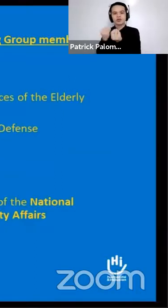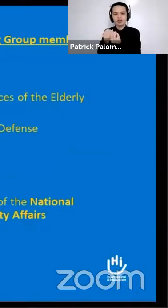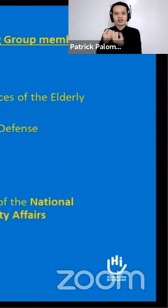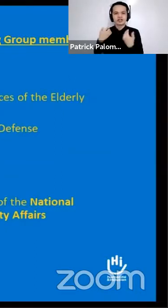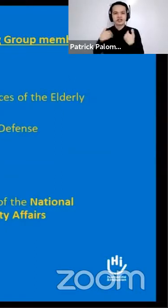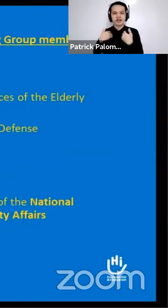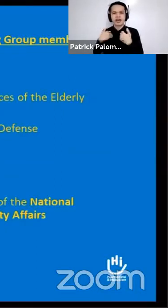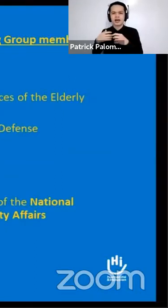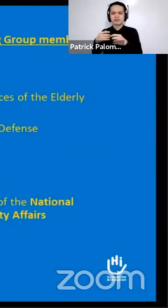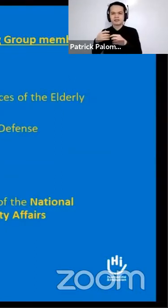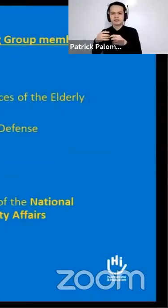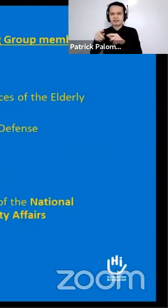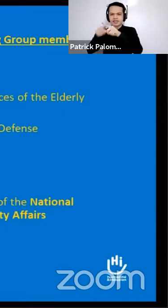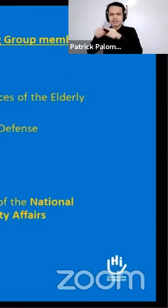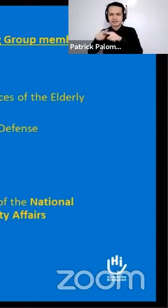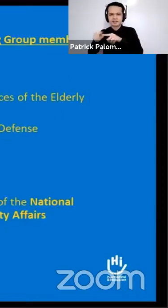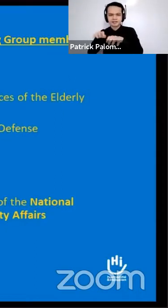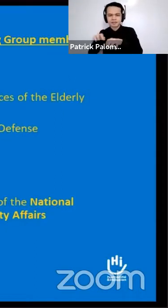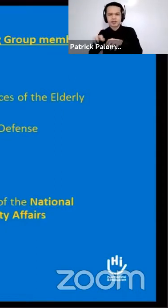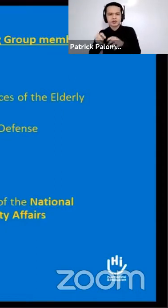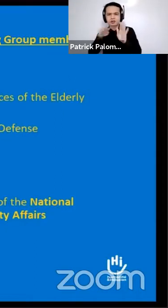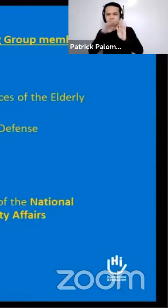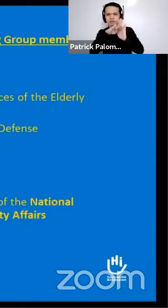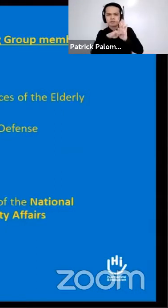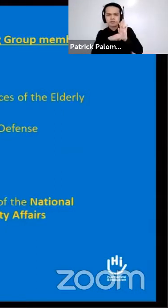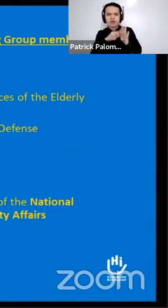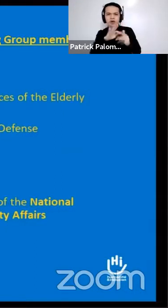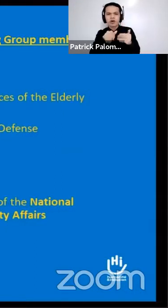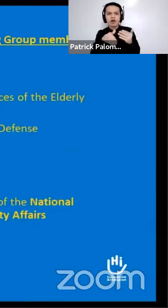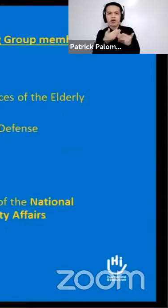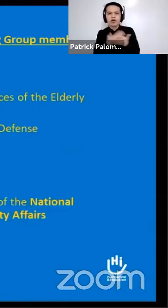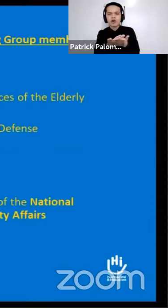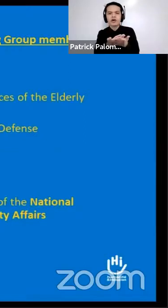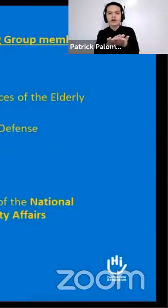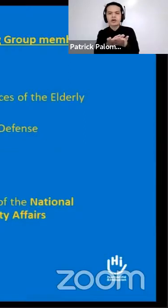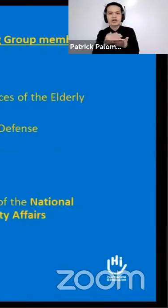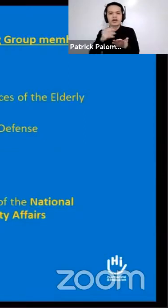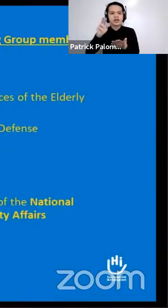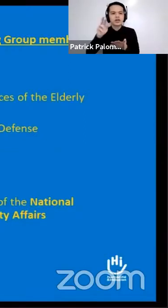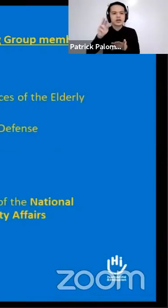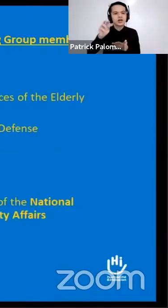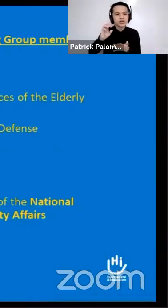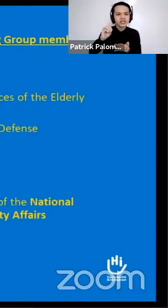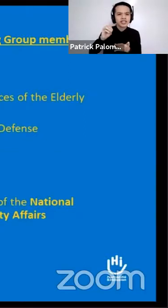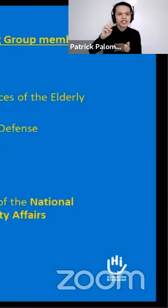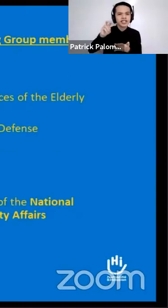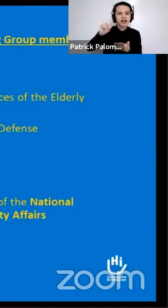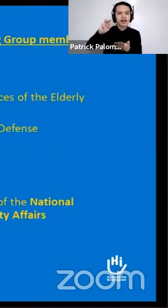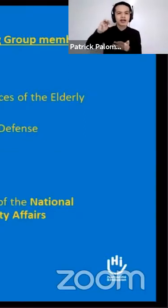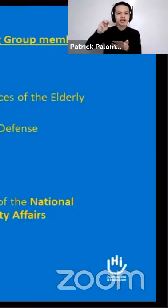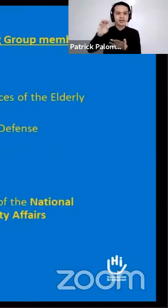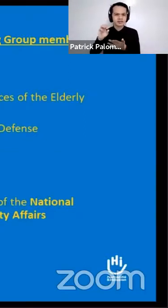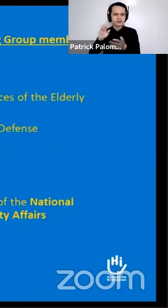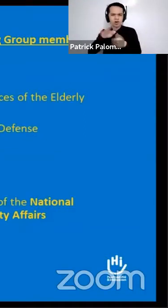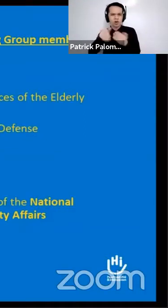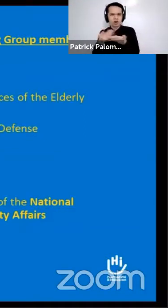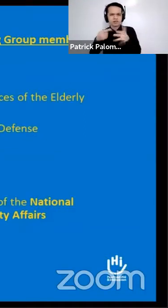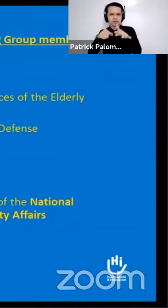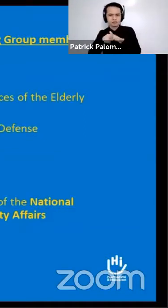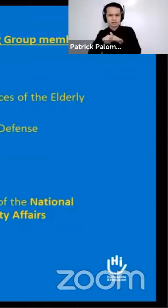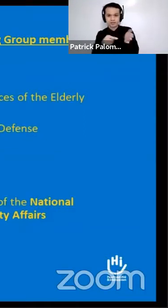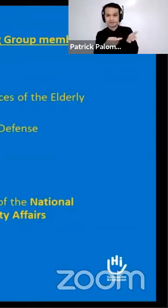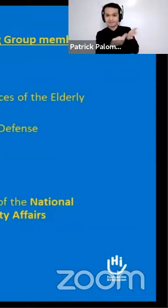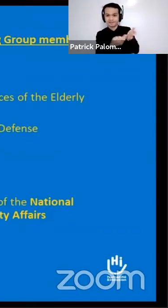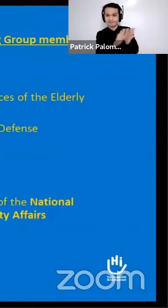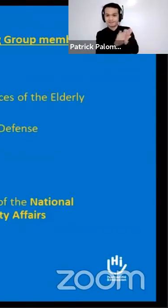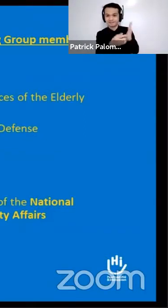details how community-based URRM CCAM can be inclusive. The manual has been approved and endorsed by the Office